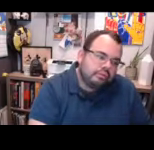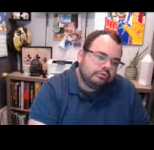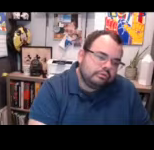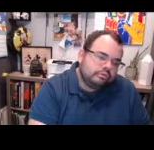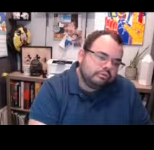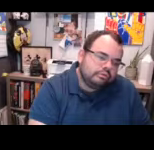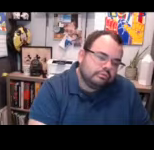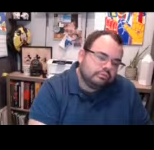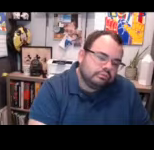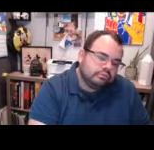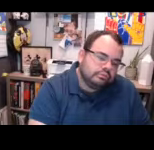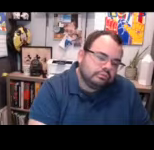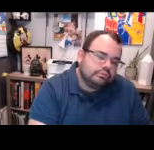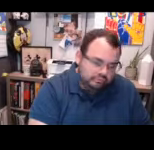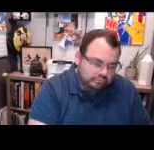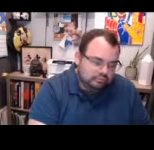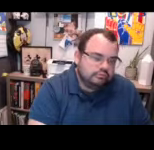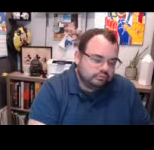to